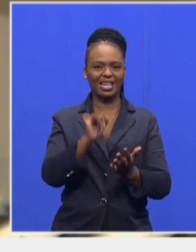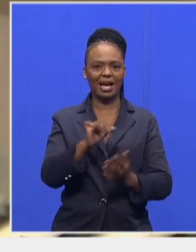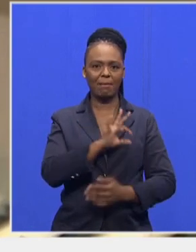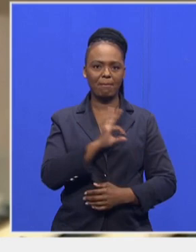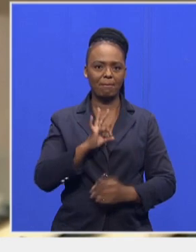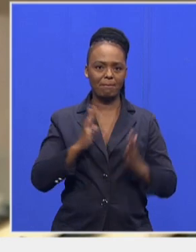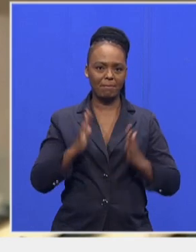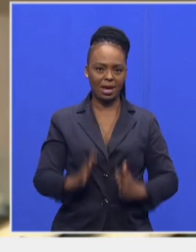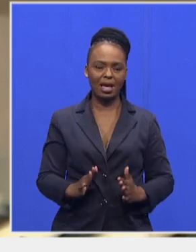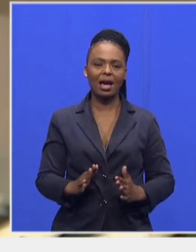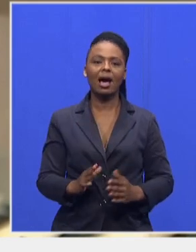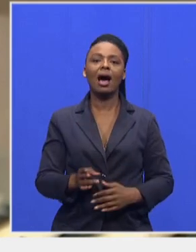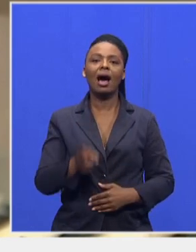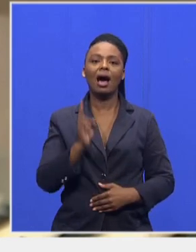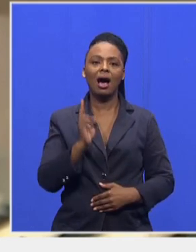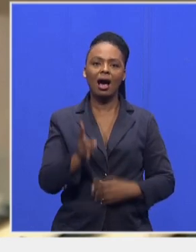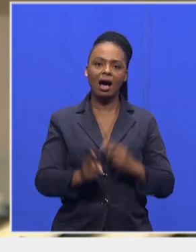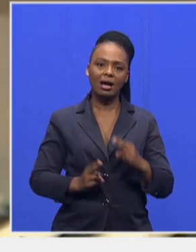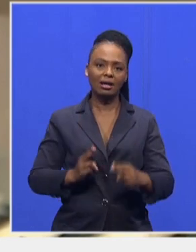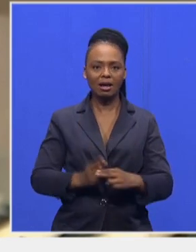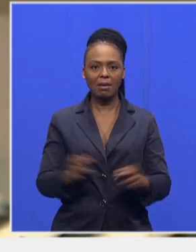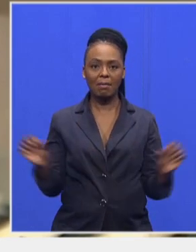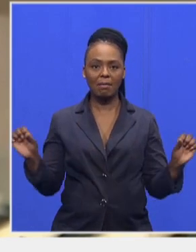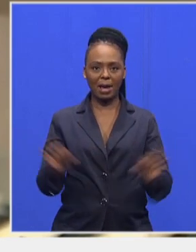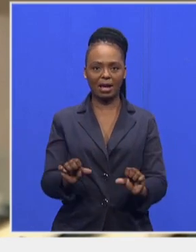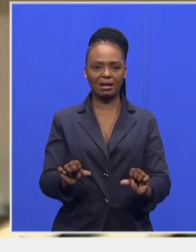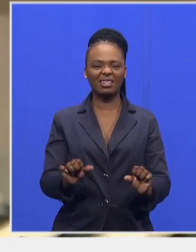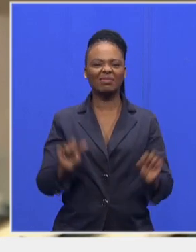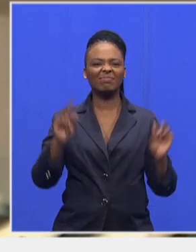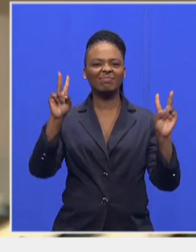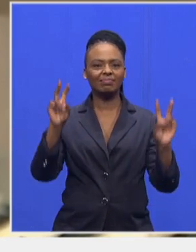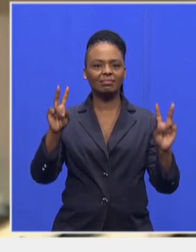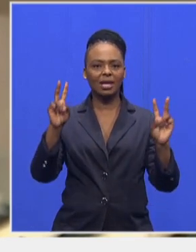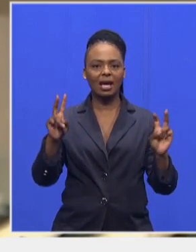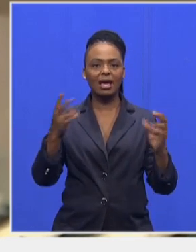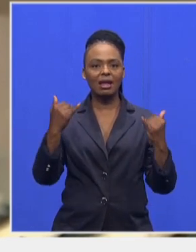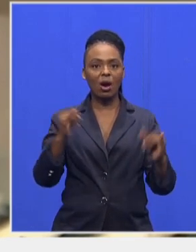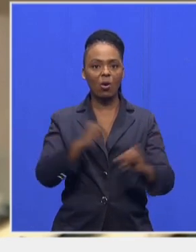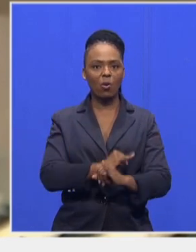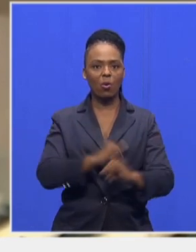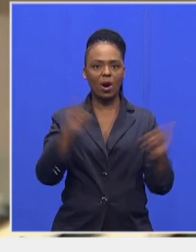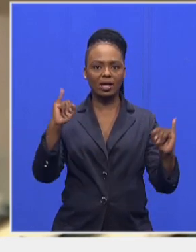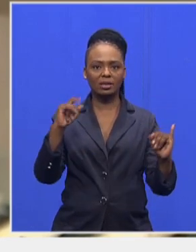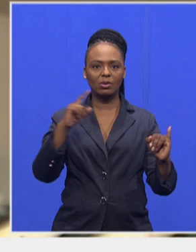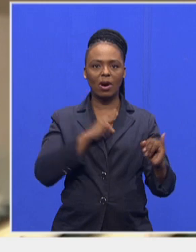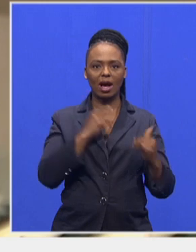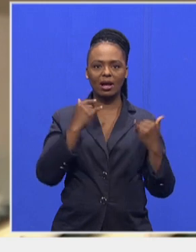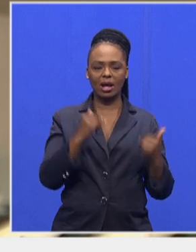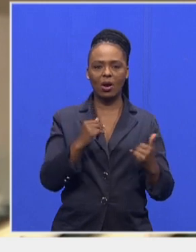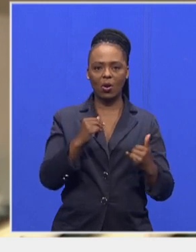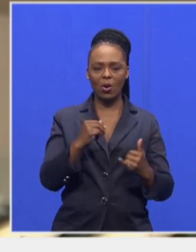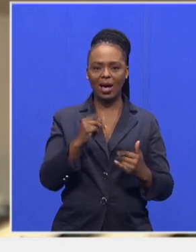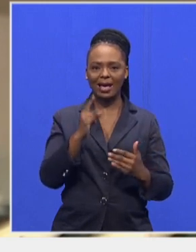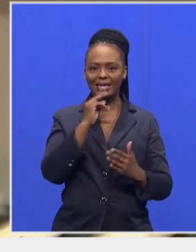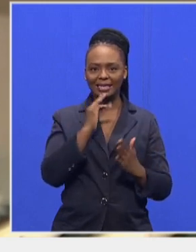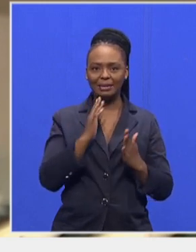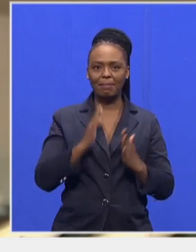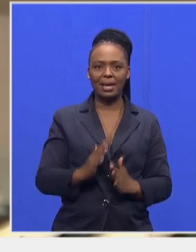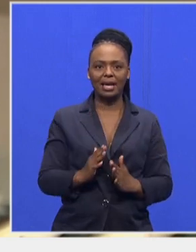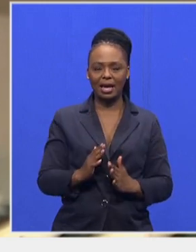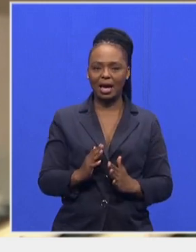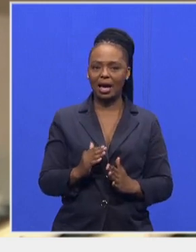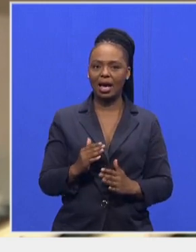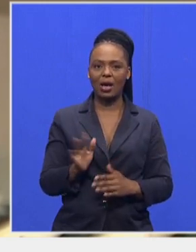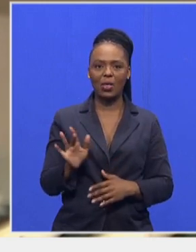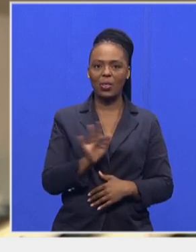that point, but it gets worse because now there's not even a speaker to facilitate the process of